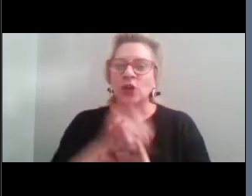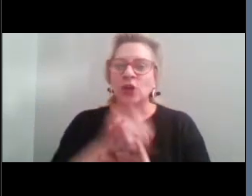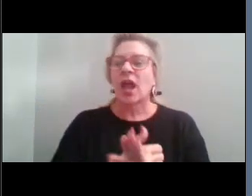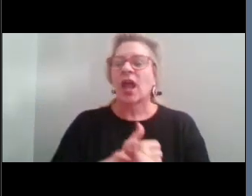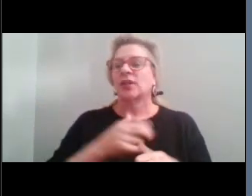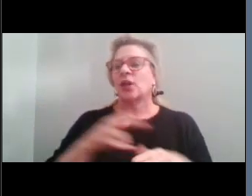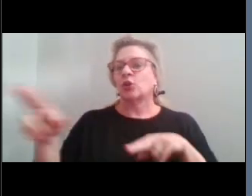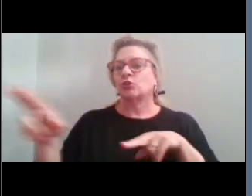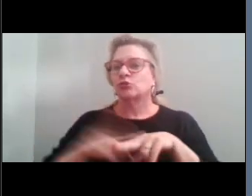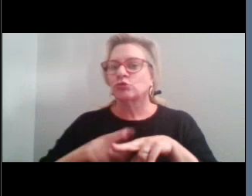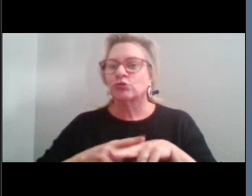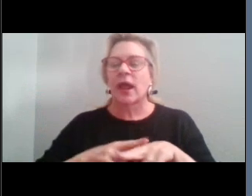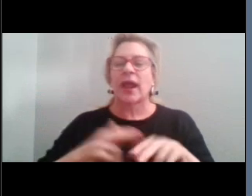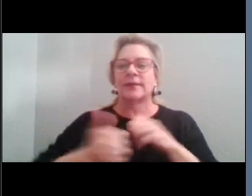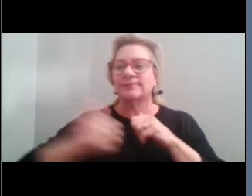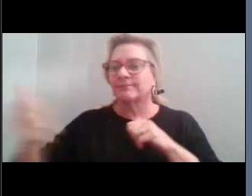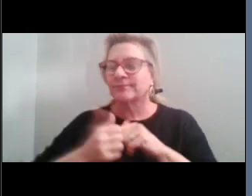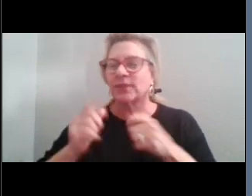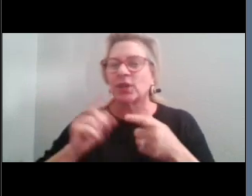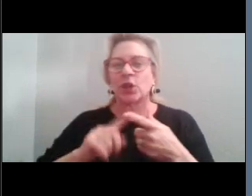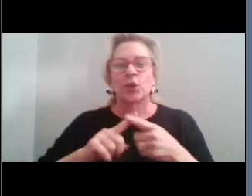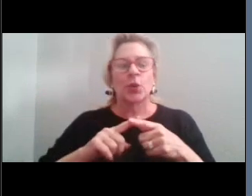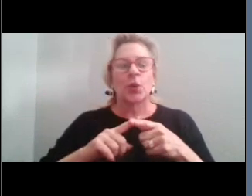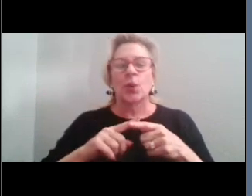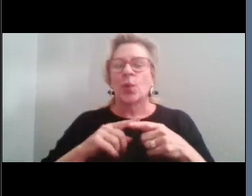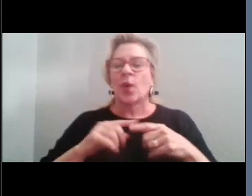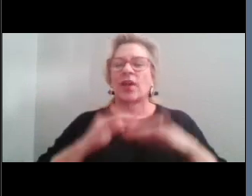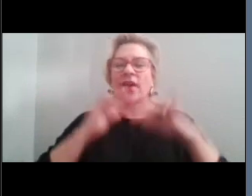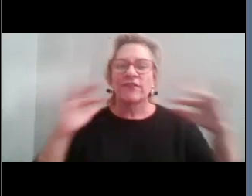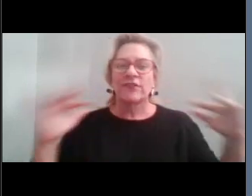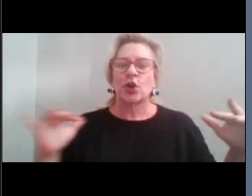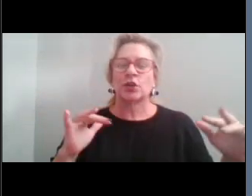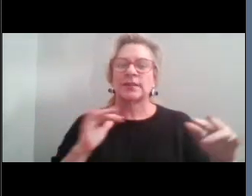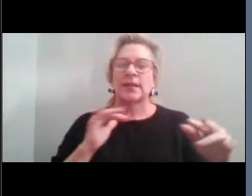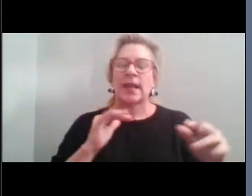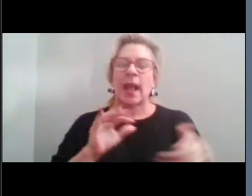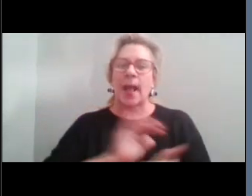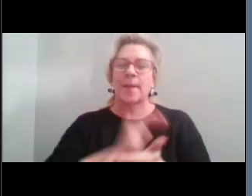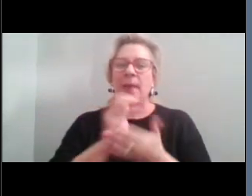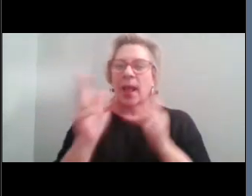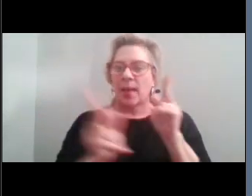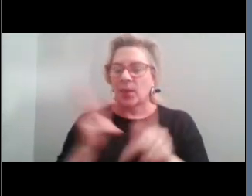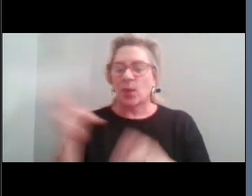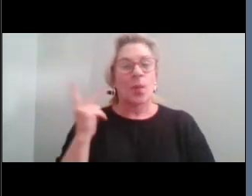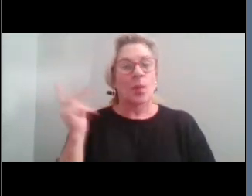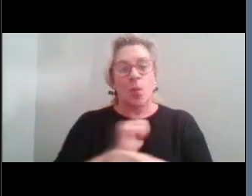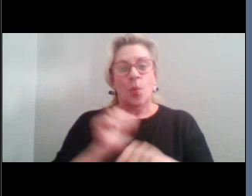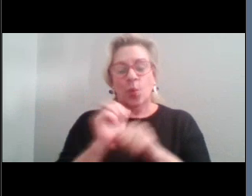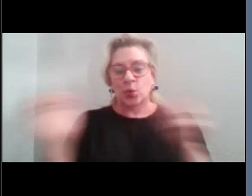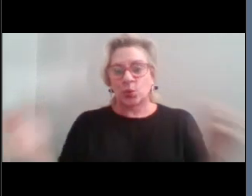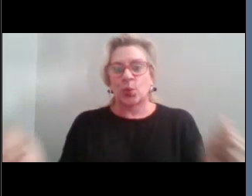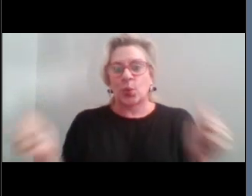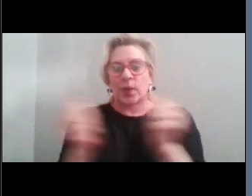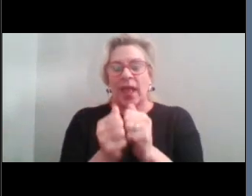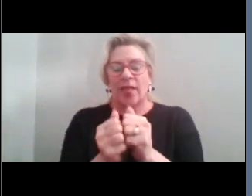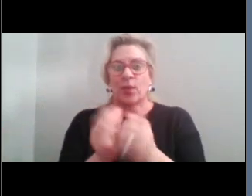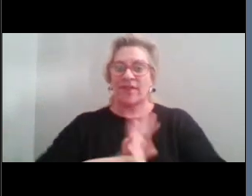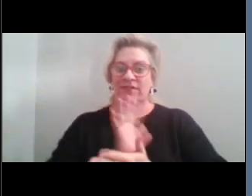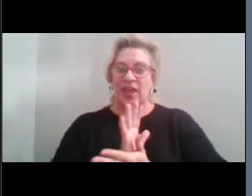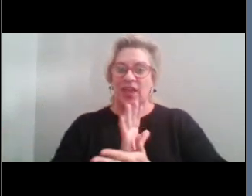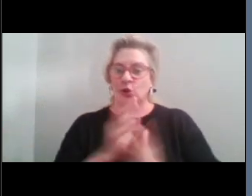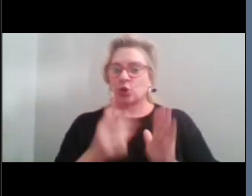a diverse and highly mobile population. Both agencies have worked together on a video highlighting several of